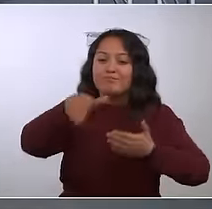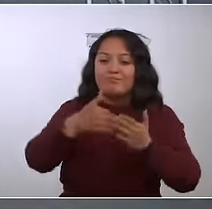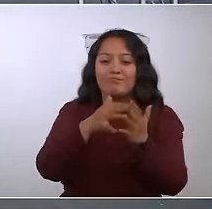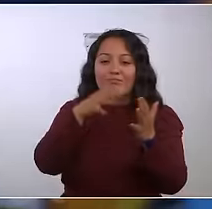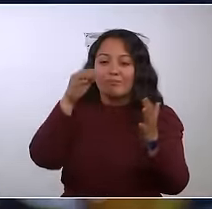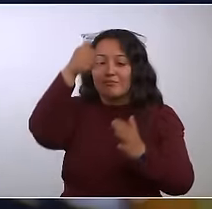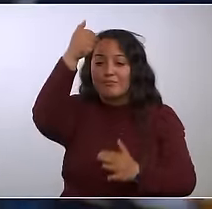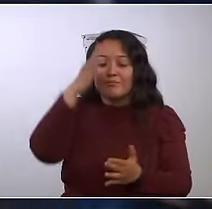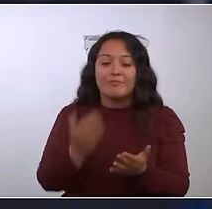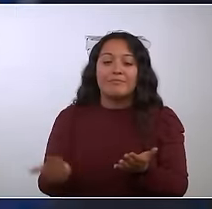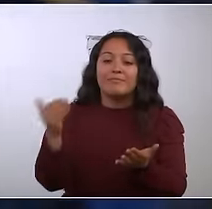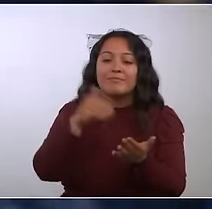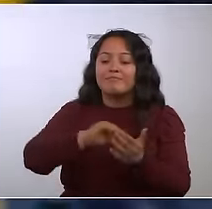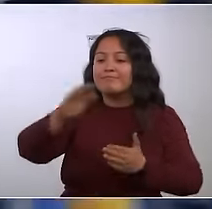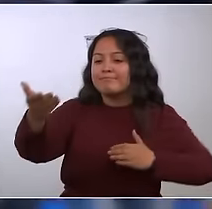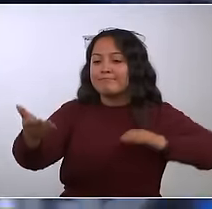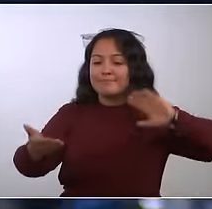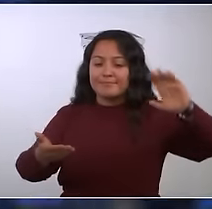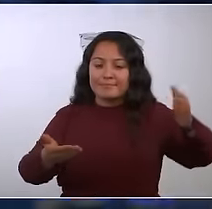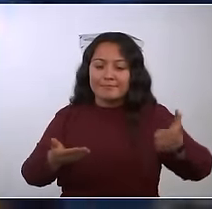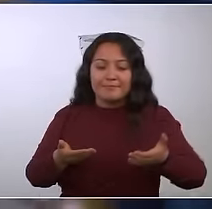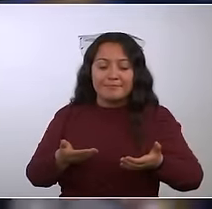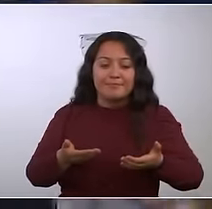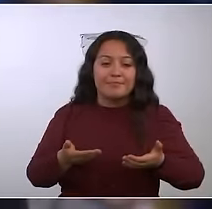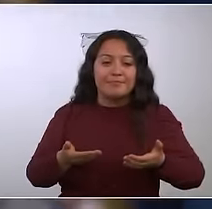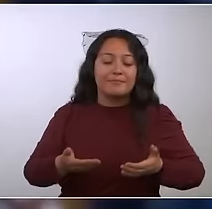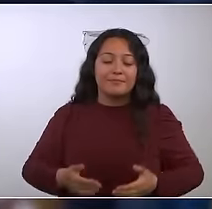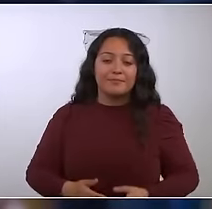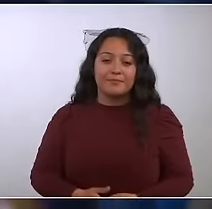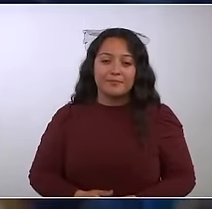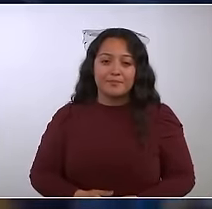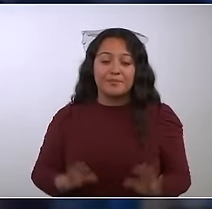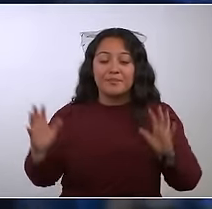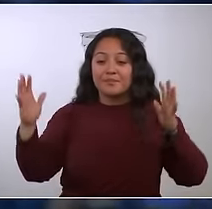more time. Come,